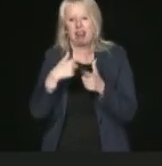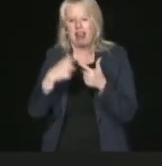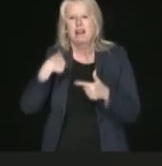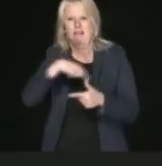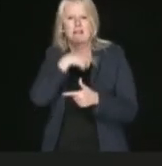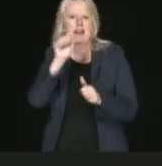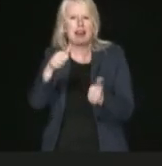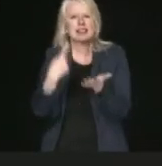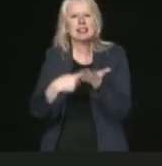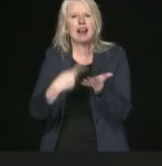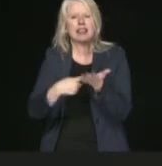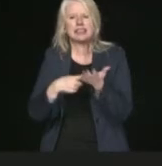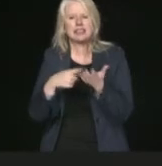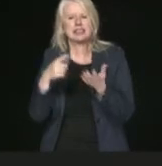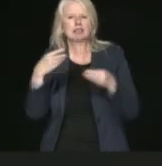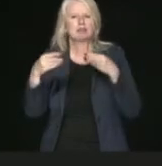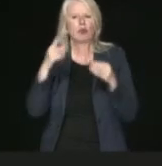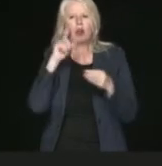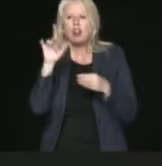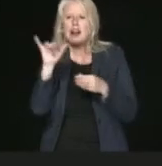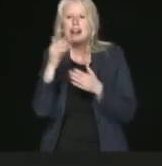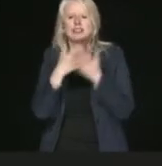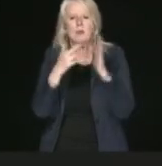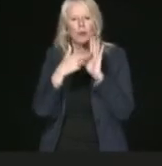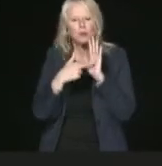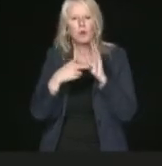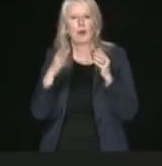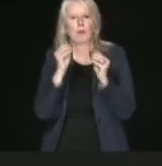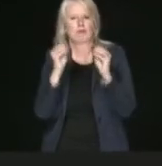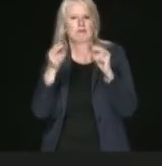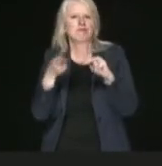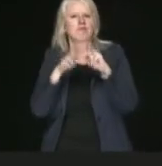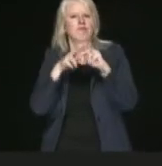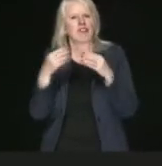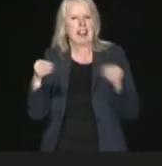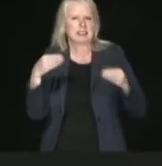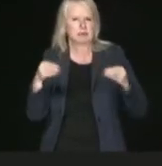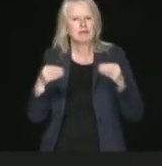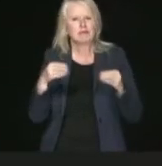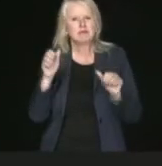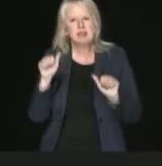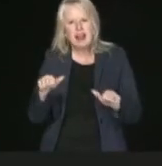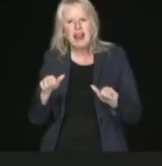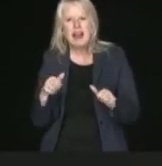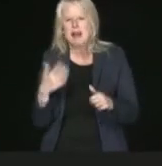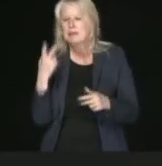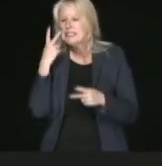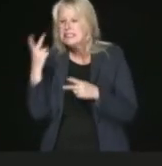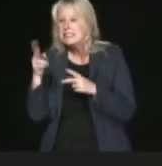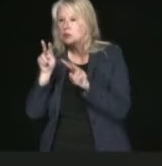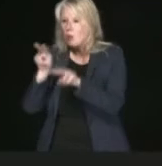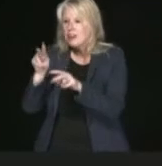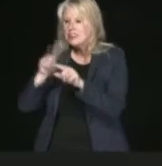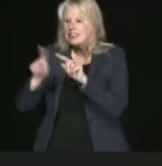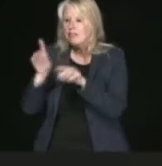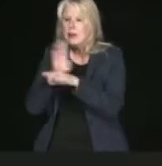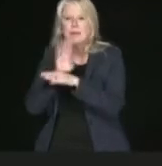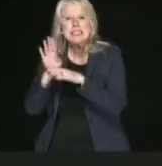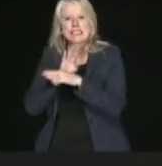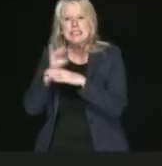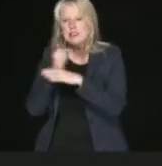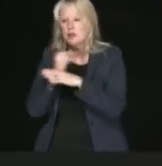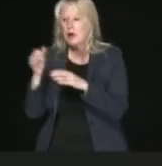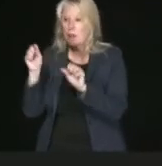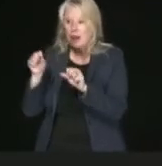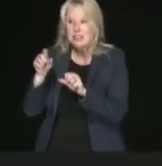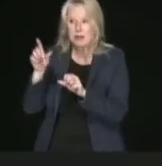to talk about loosening up some of the rules that are in place, looking at particular sectors where people can go